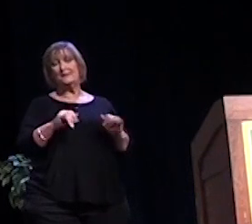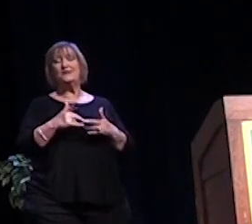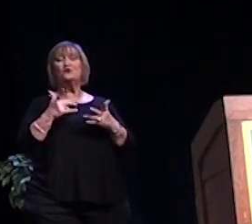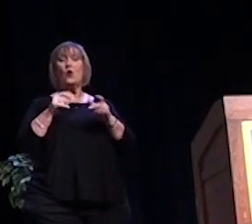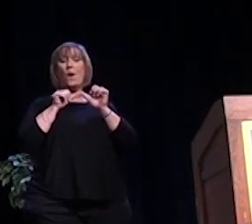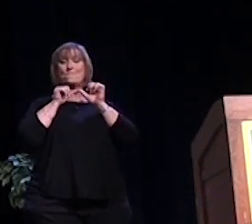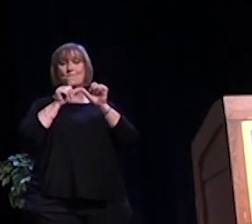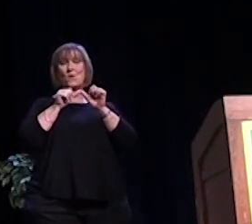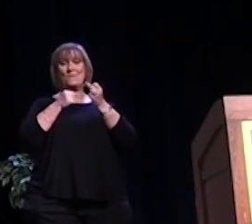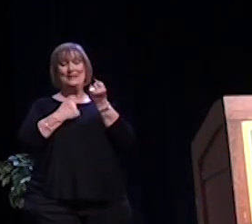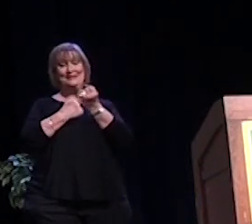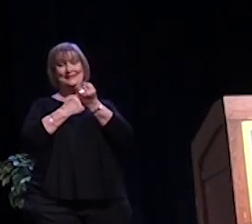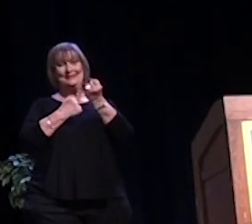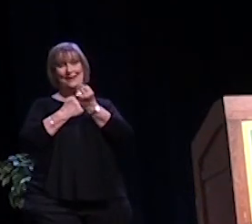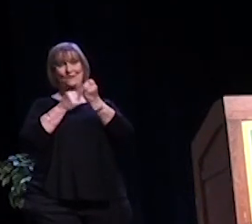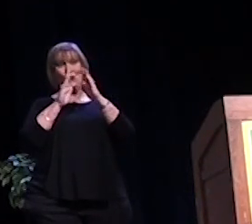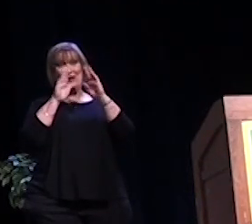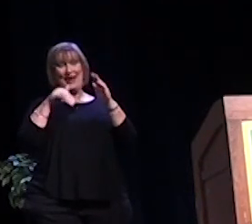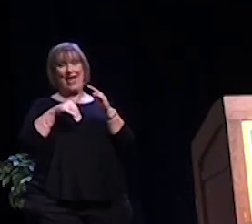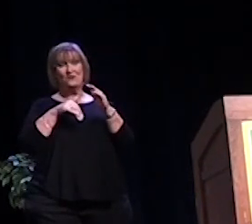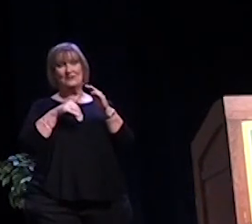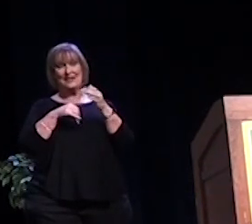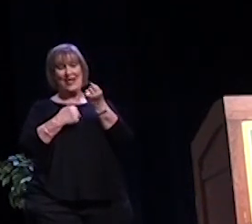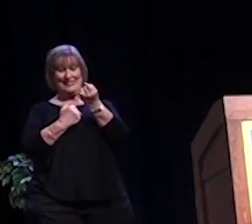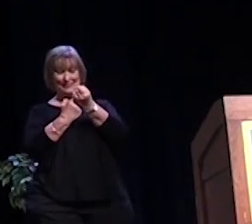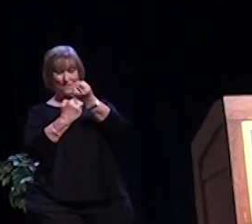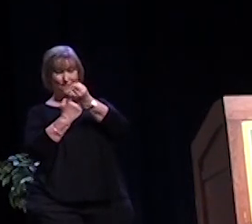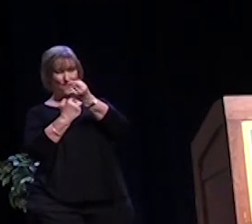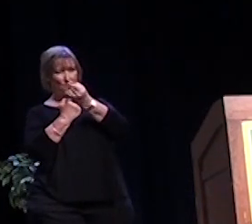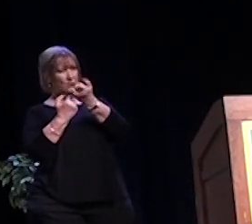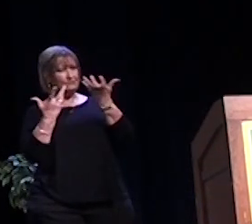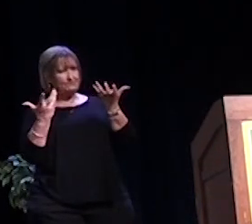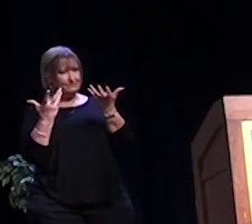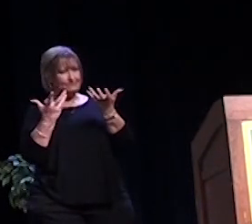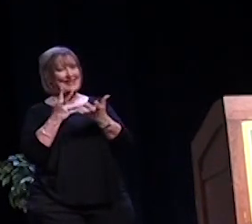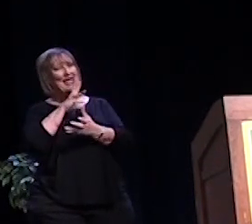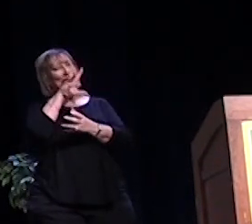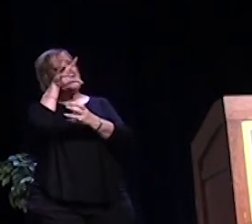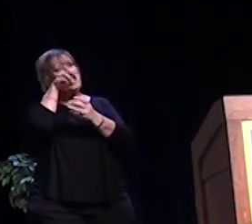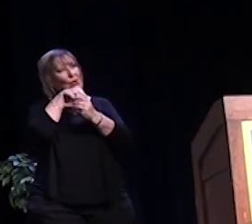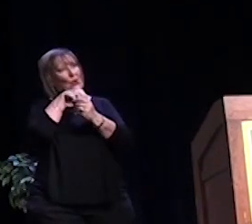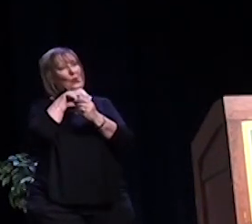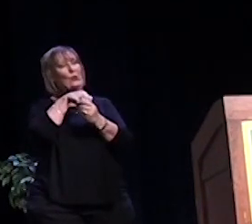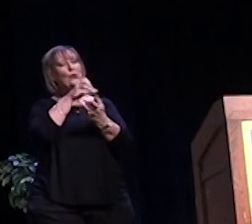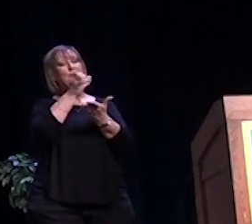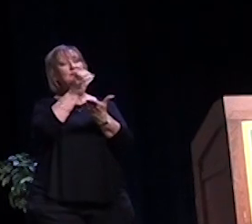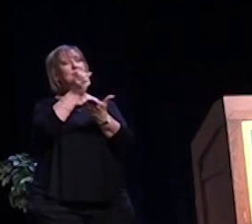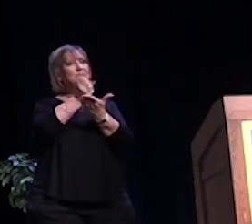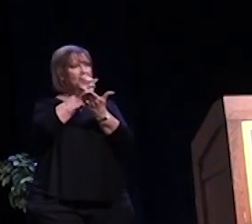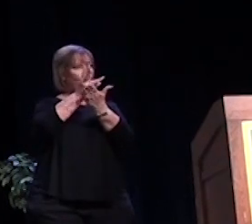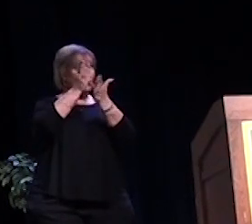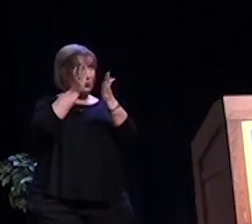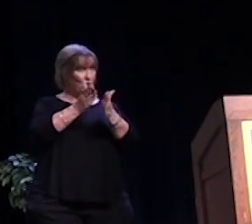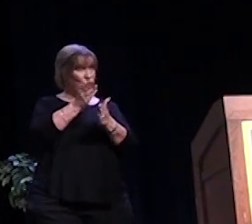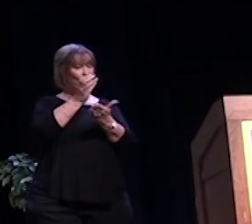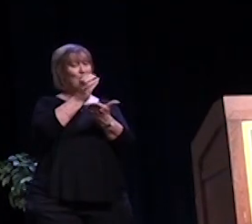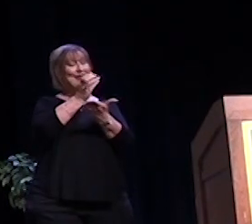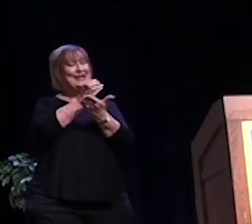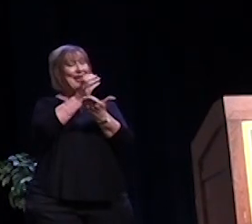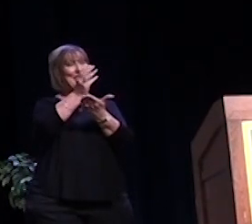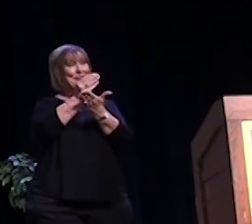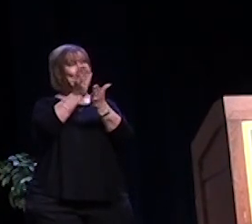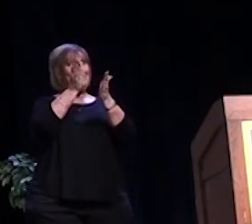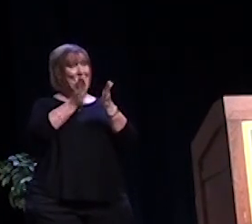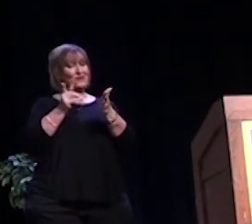that is the supportive, the middle word, that includes intensive case management and connection to